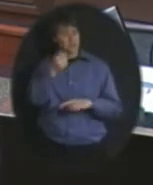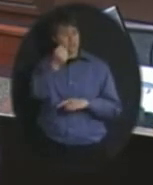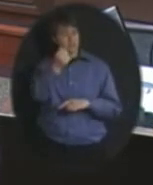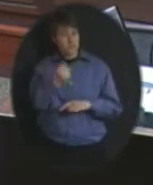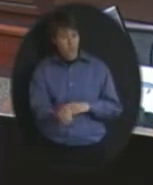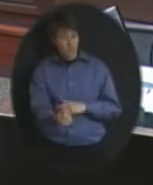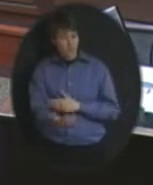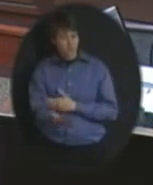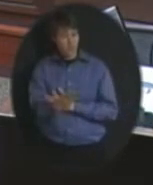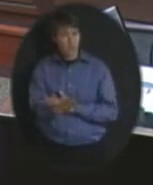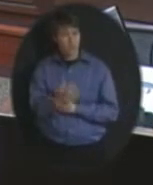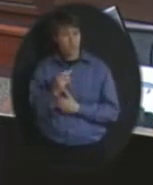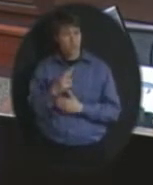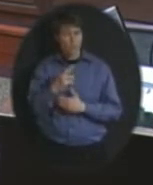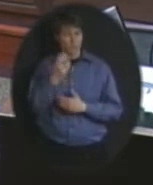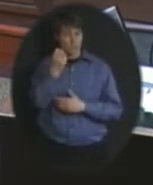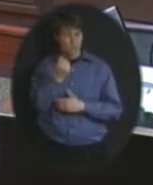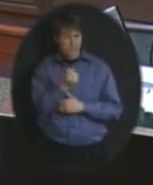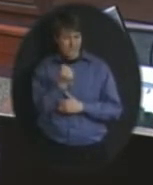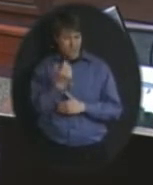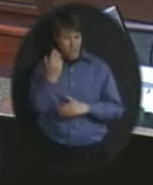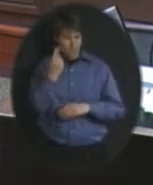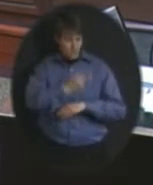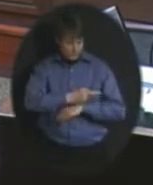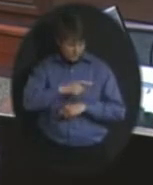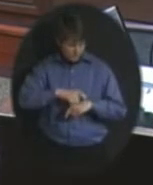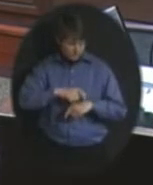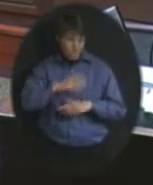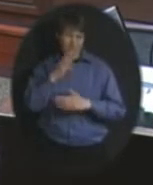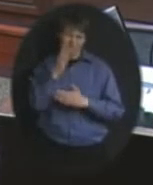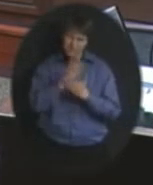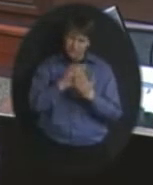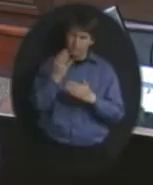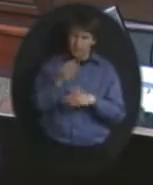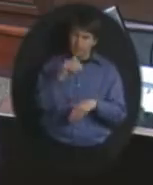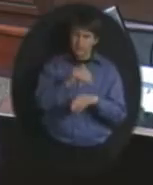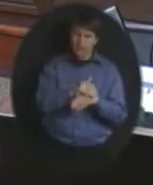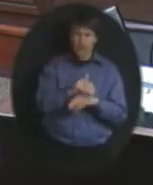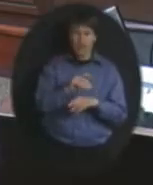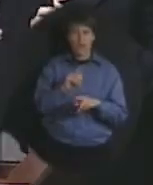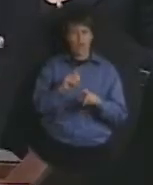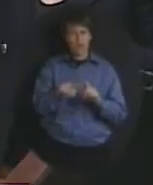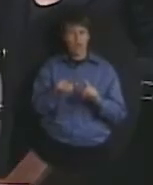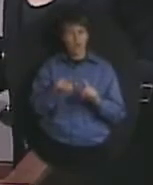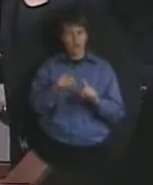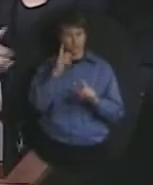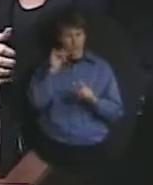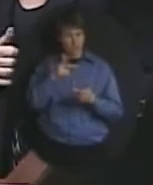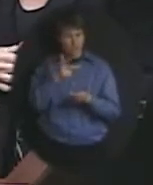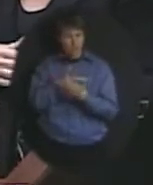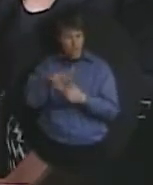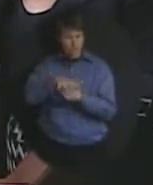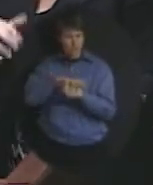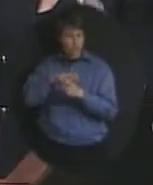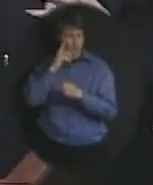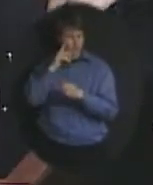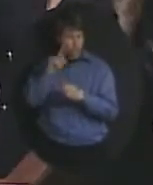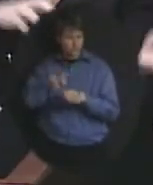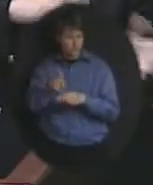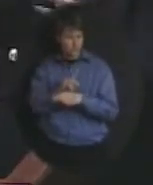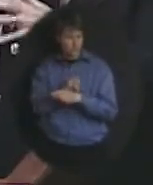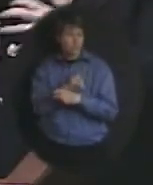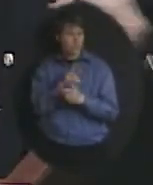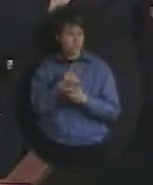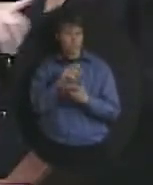Saturday mornings or Saturdays, although they can do some Friday nights. In visiting with folks in terms of that parking lot, we should be okay regardless. We